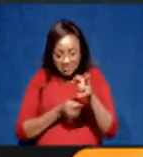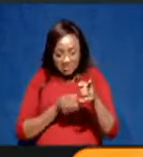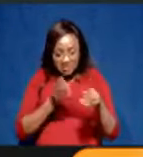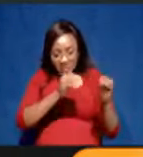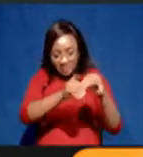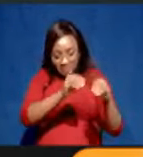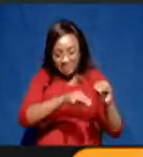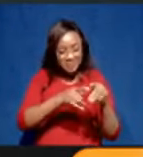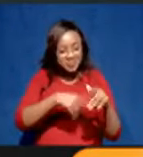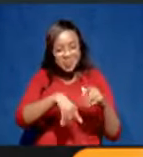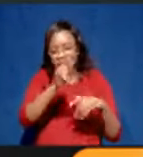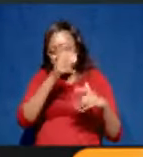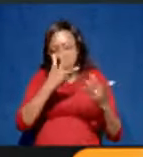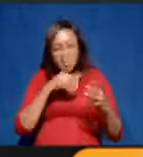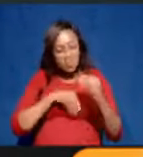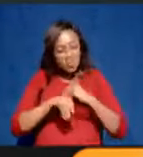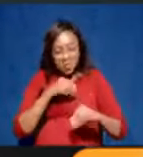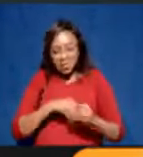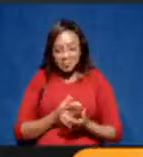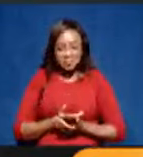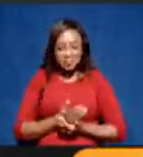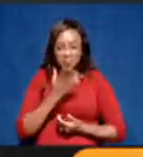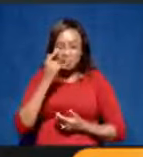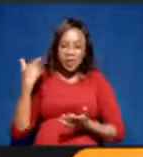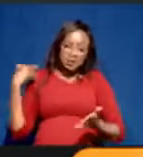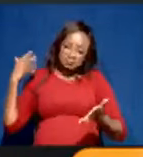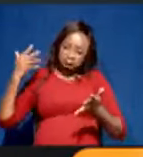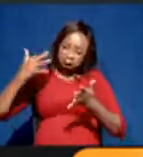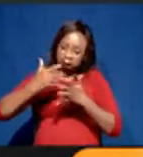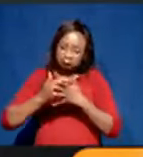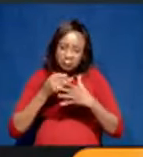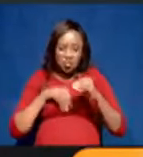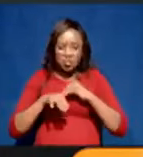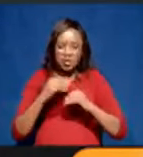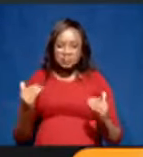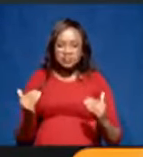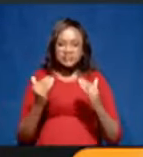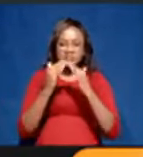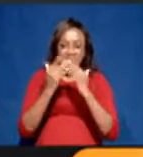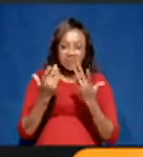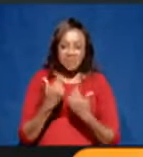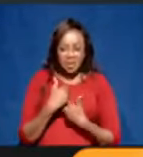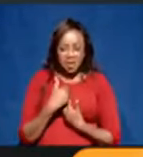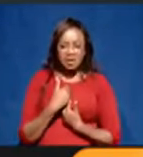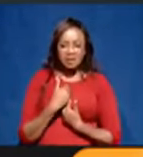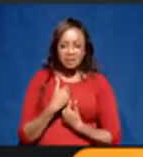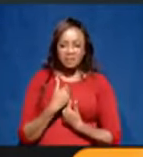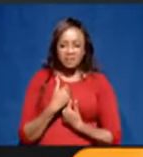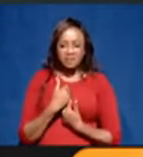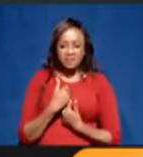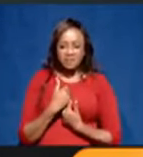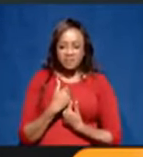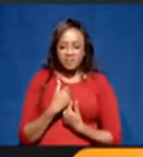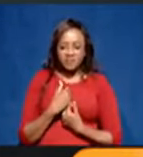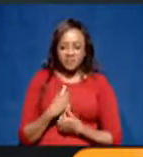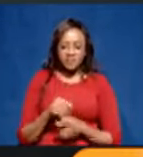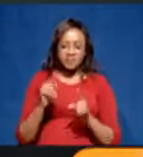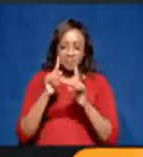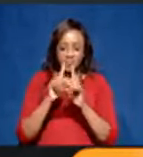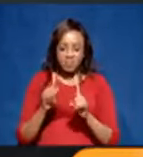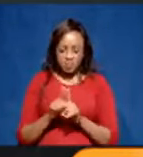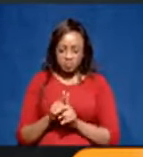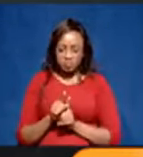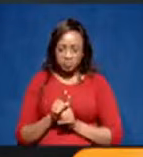handling of this money. So they are scarred by history, you know, the scandals that are not just at NHIF, but the Ministry